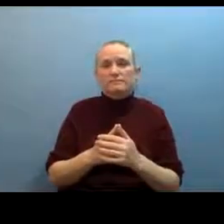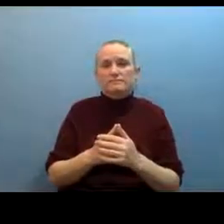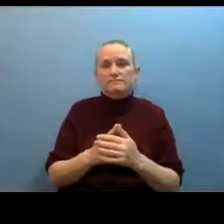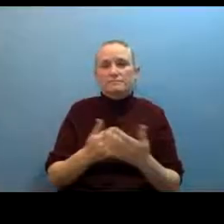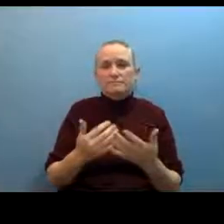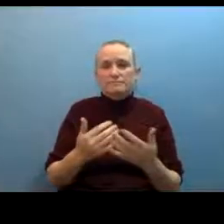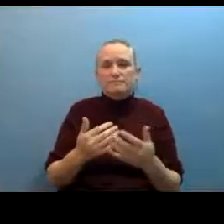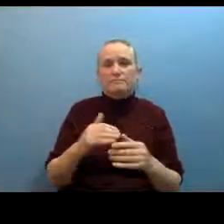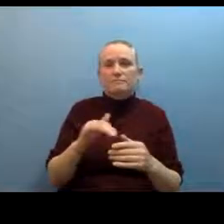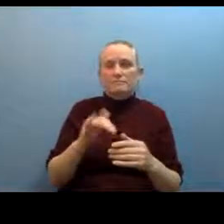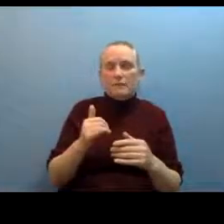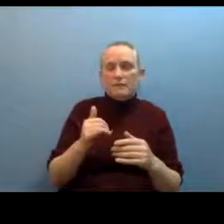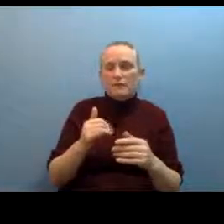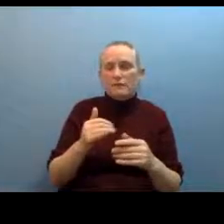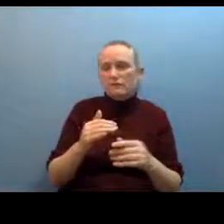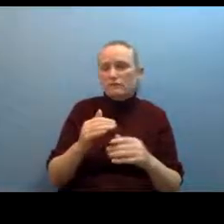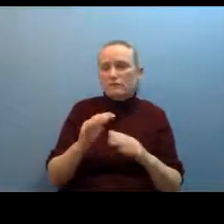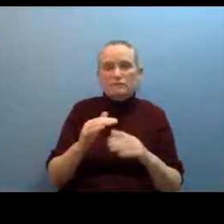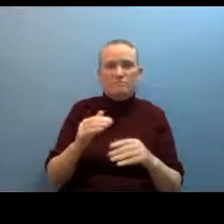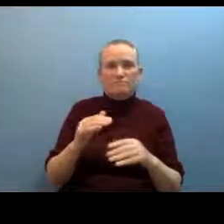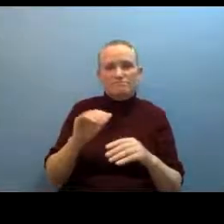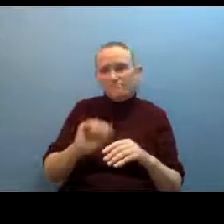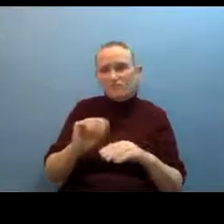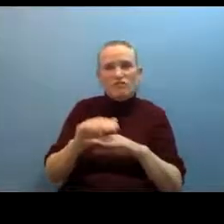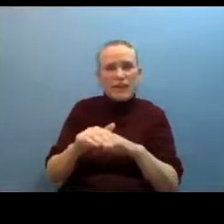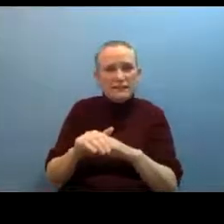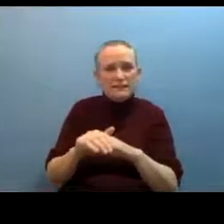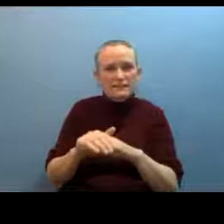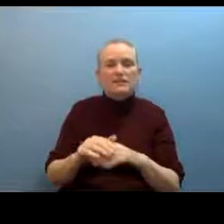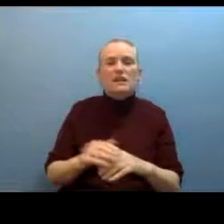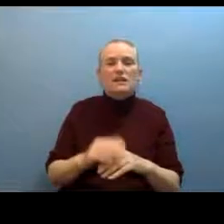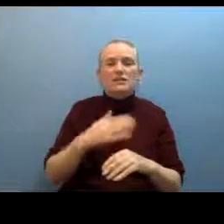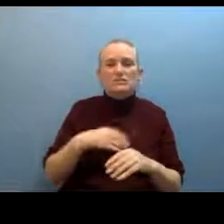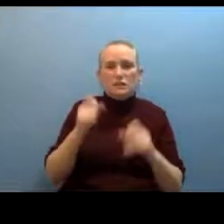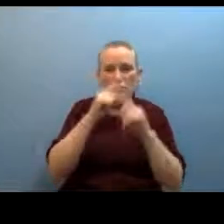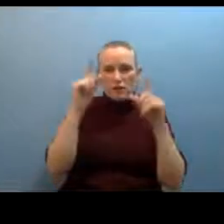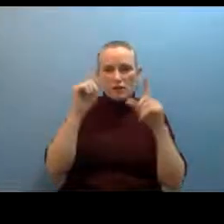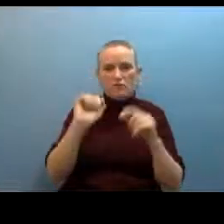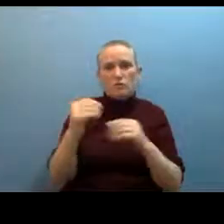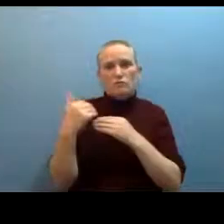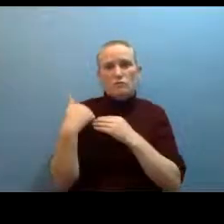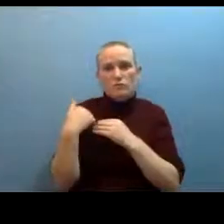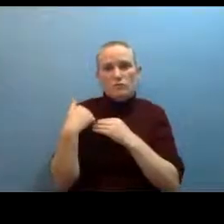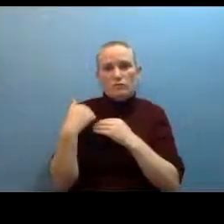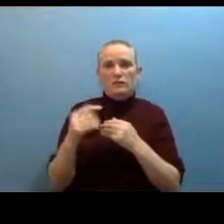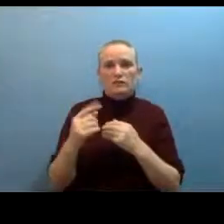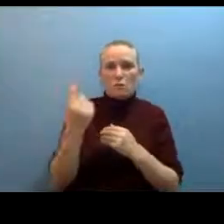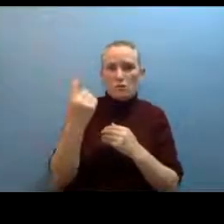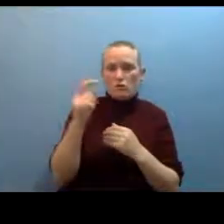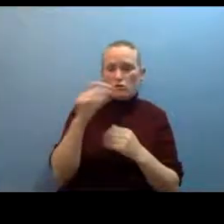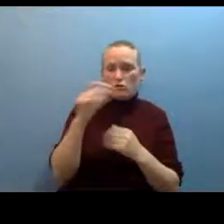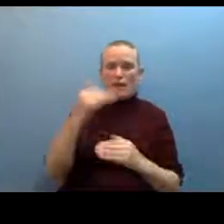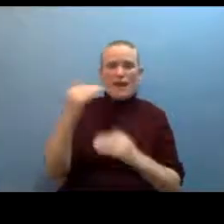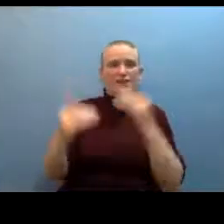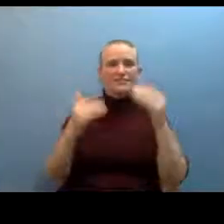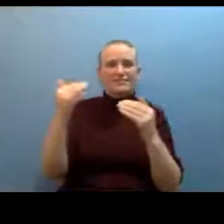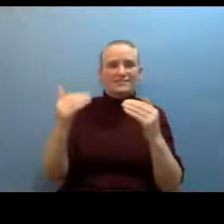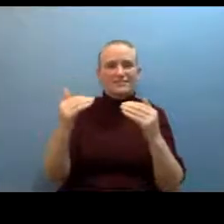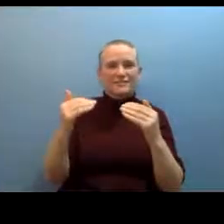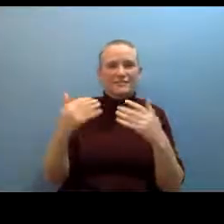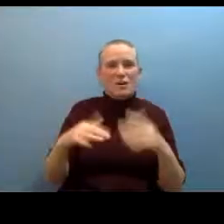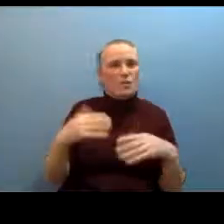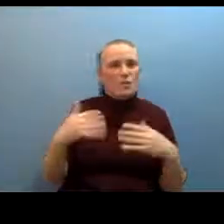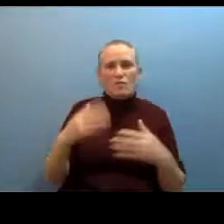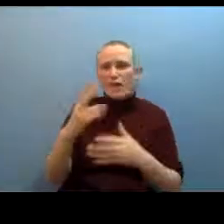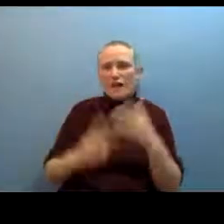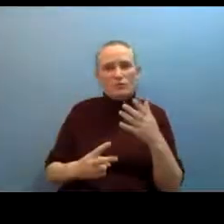your kids' friends, for example. So just being aware of your role as a one good adult, you can't underestimate the value of